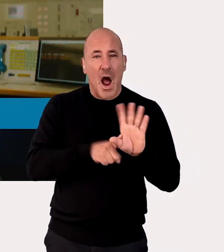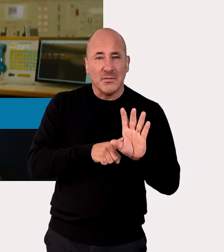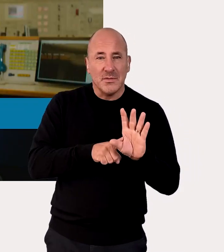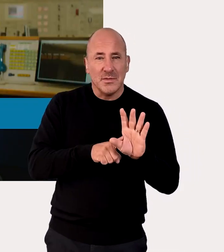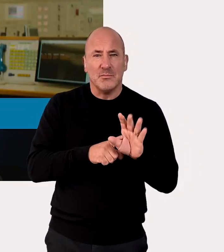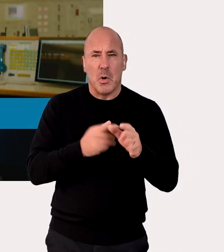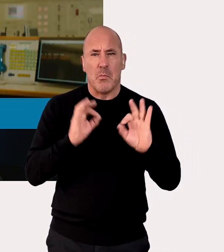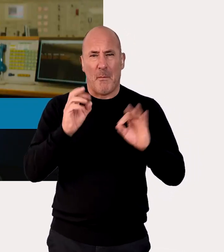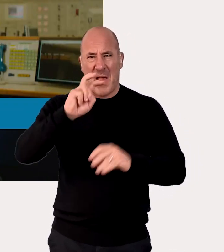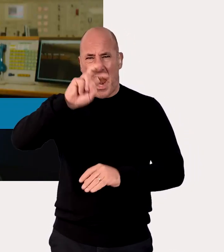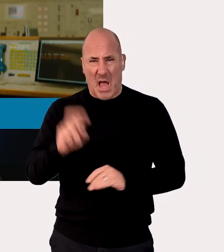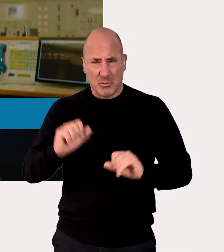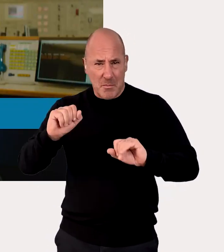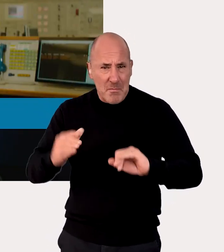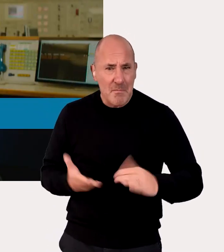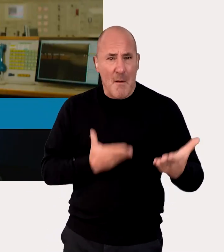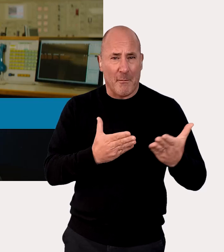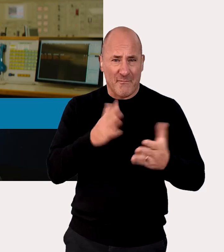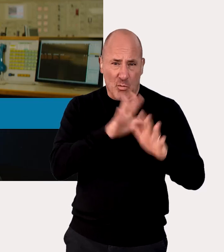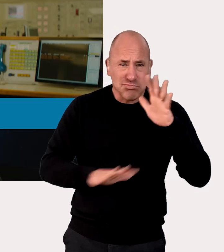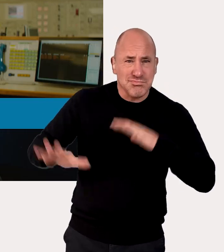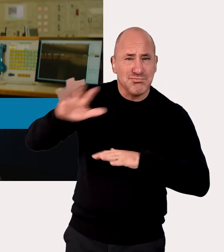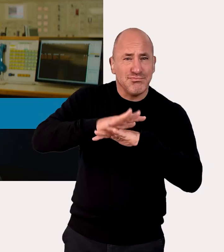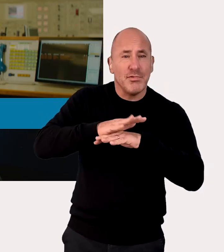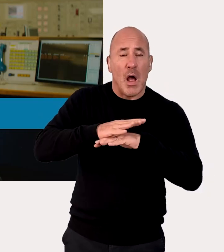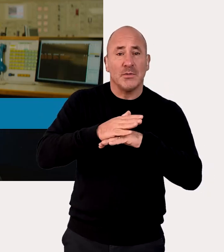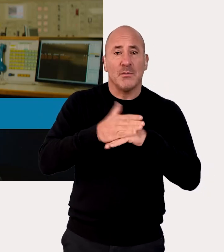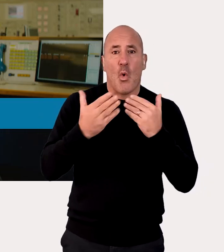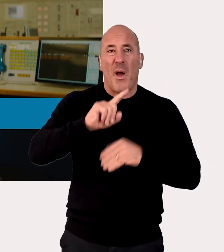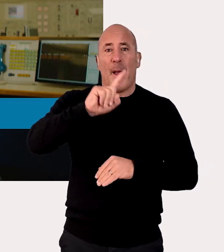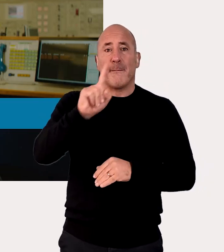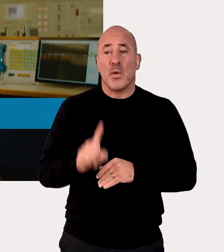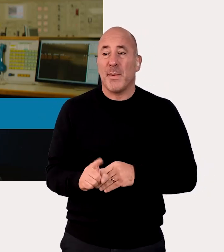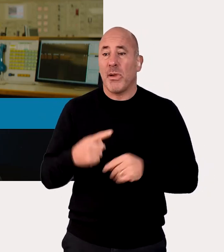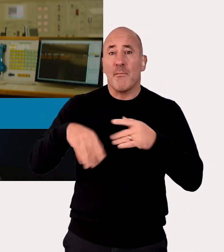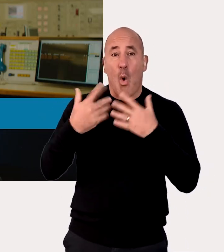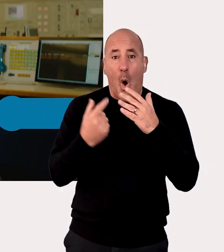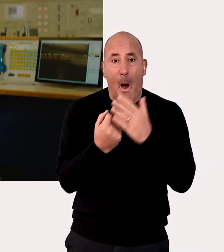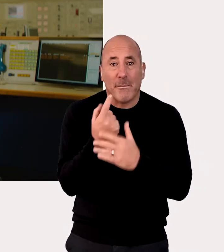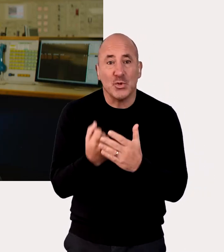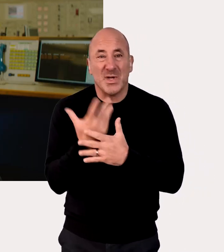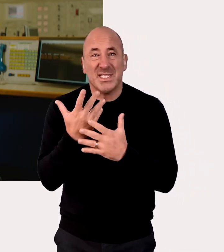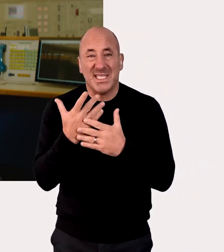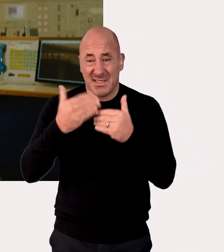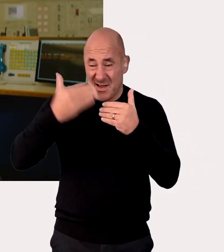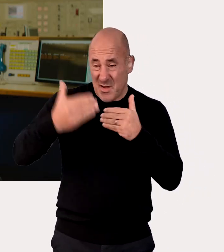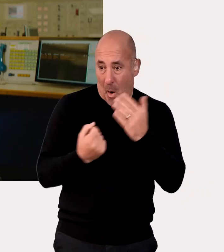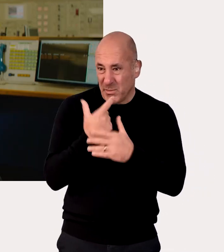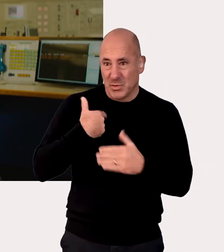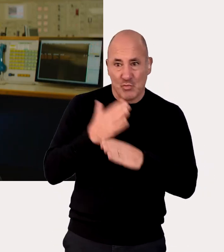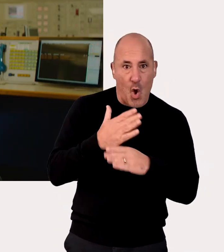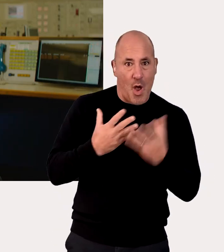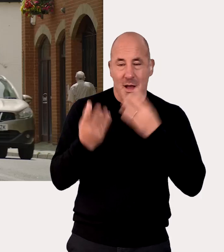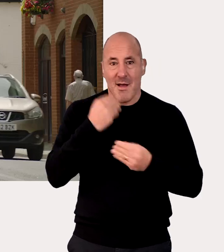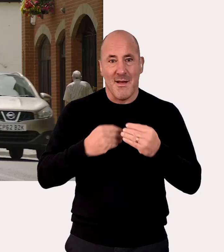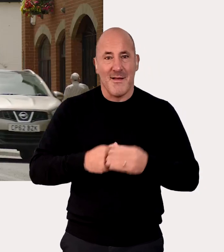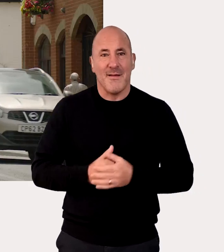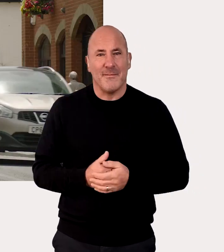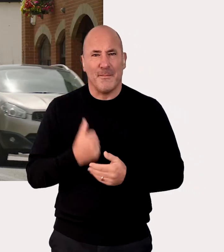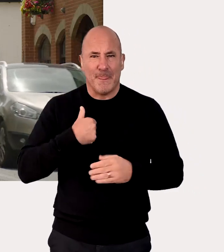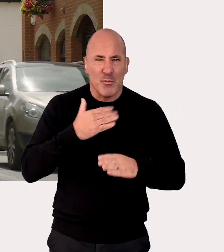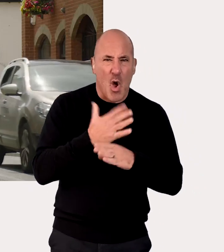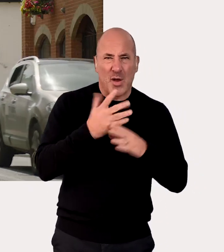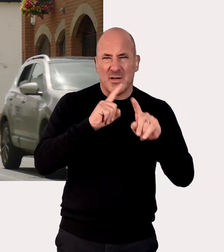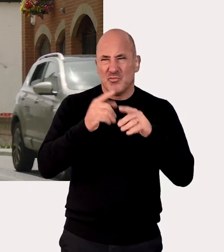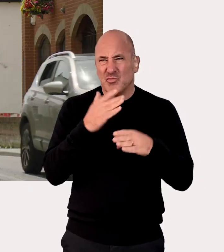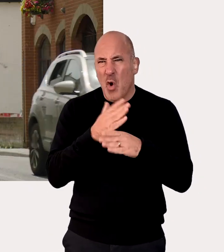a secure electricity supply for the UK. And it will give, most importantly, people lots of opportunities, generations of people opportunities.